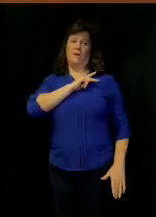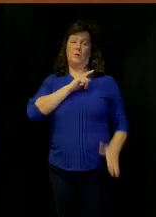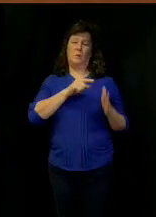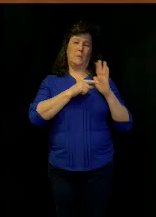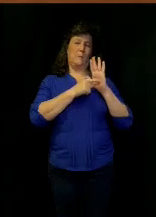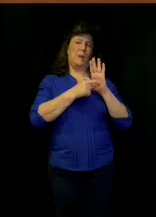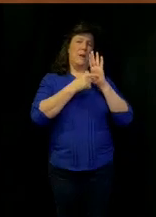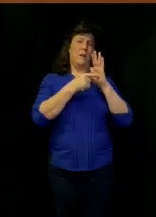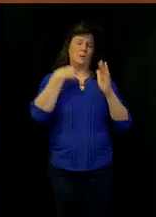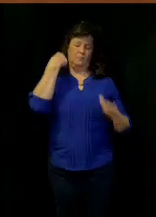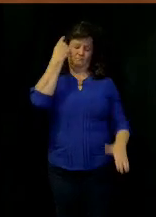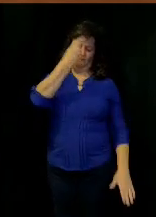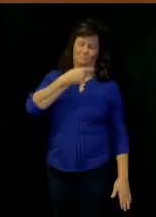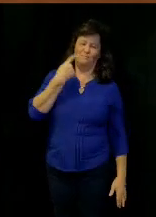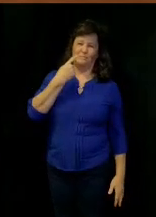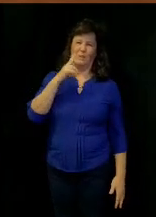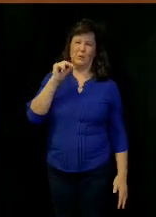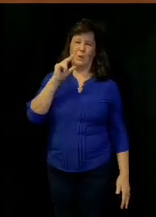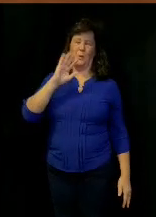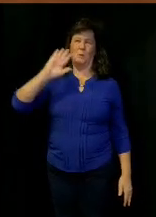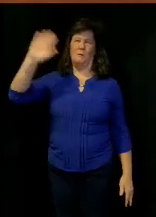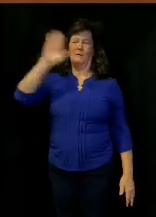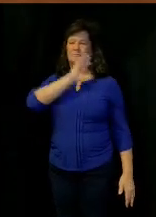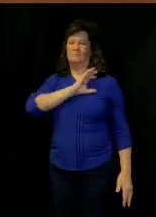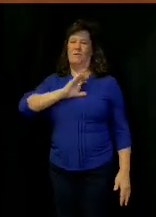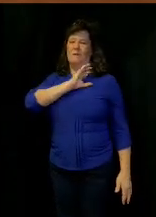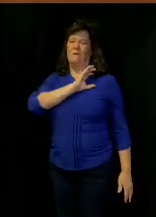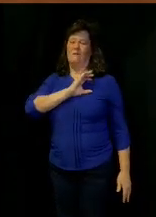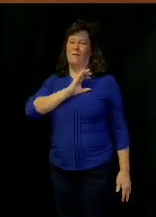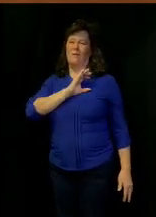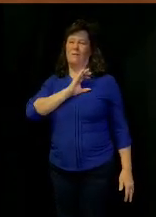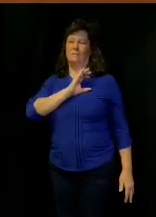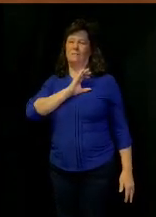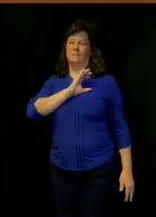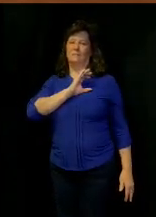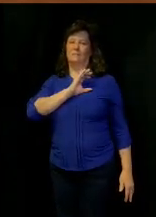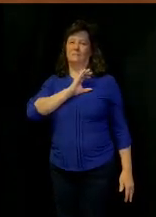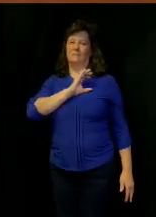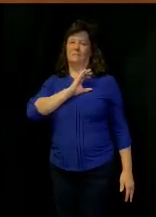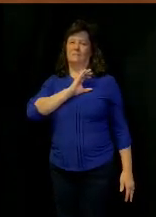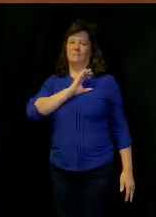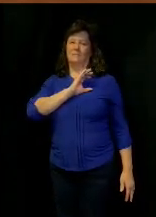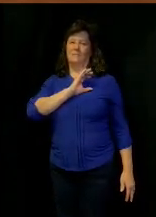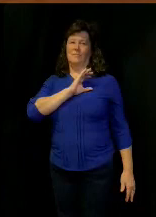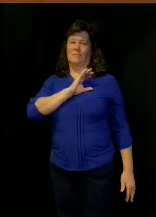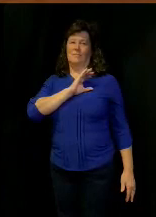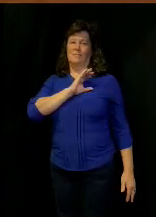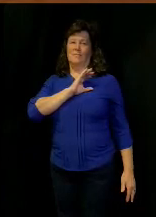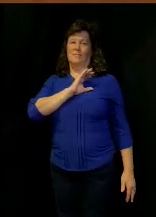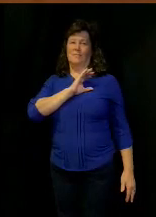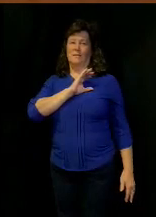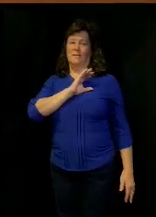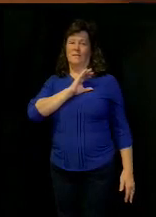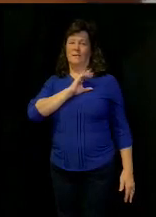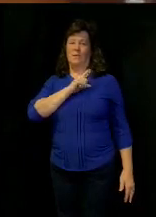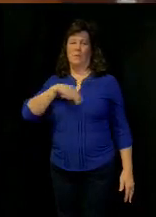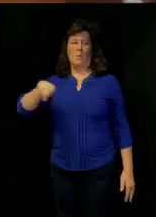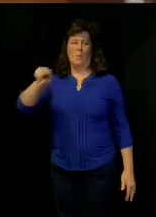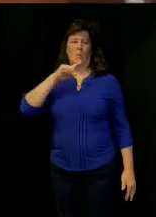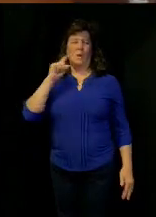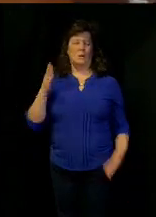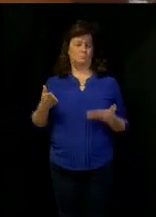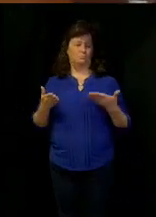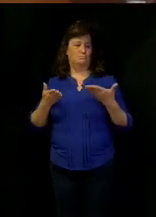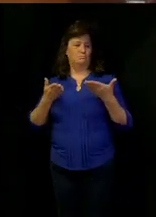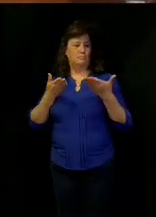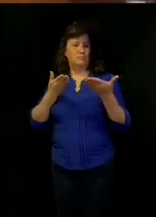talking about his characteristics and who he is that we carry to our world.